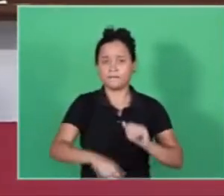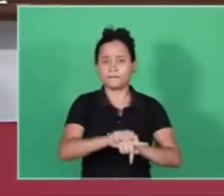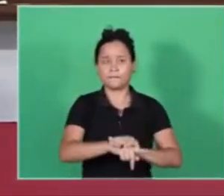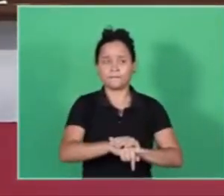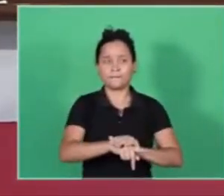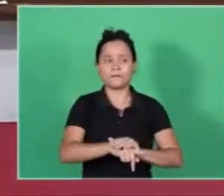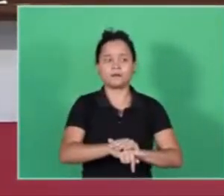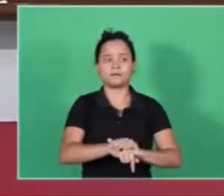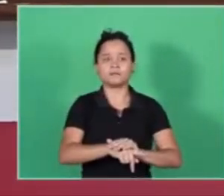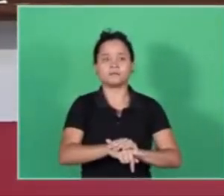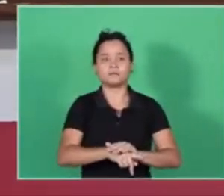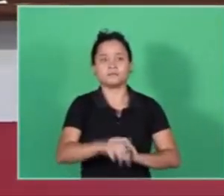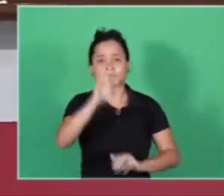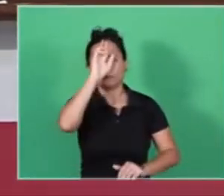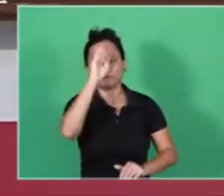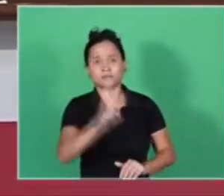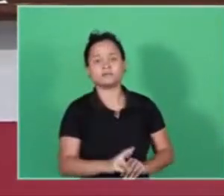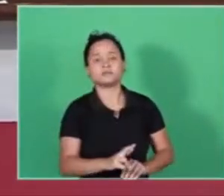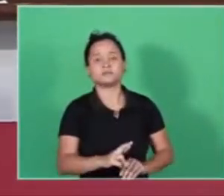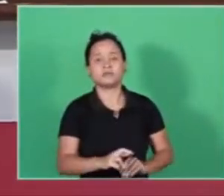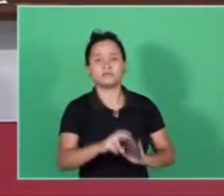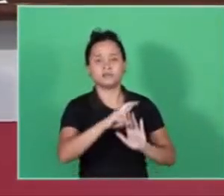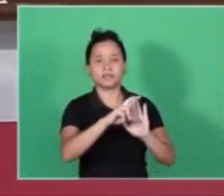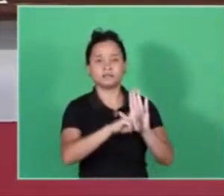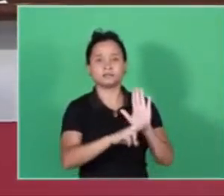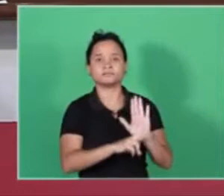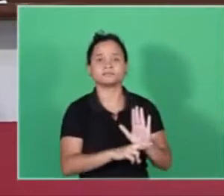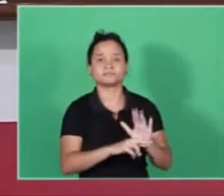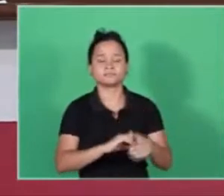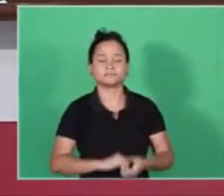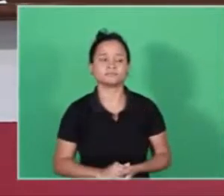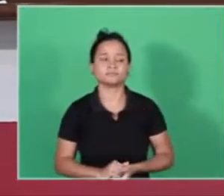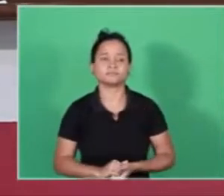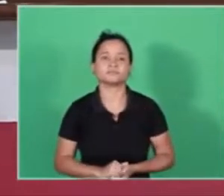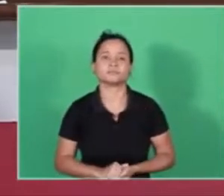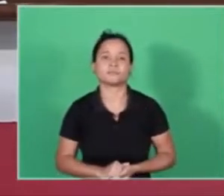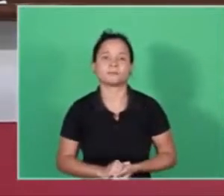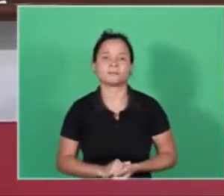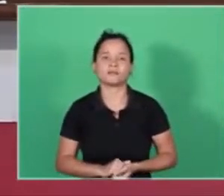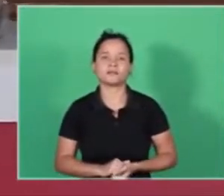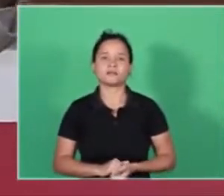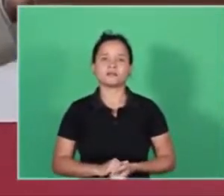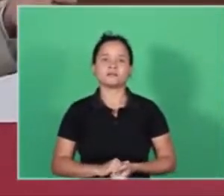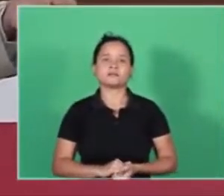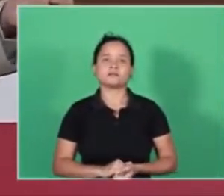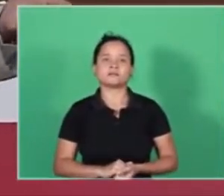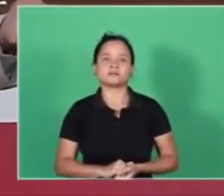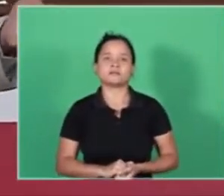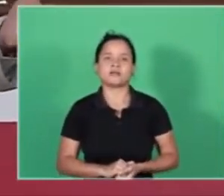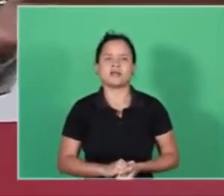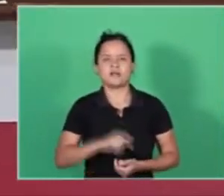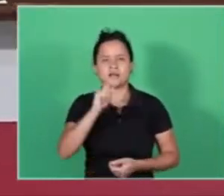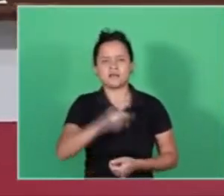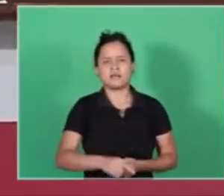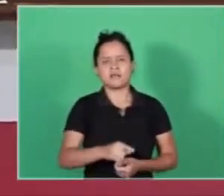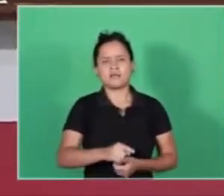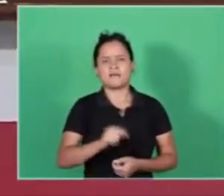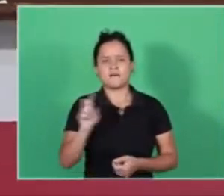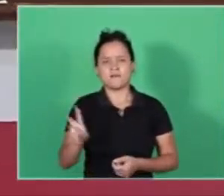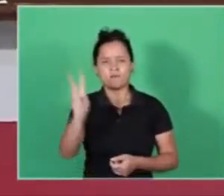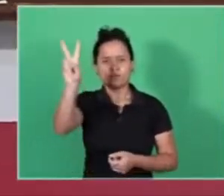reason. That's why a course of theology, for those that knows this work, has little